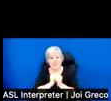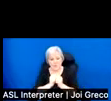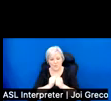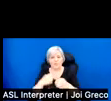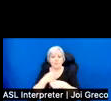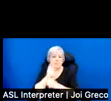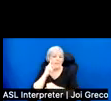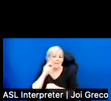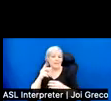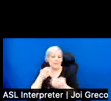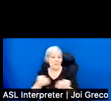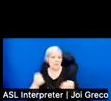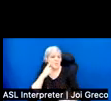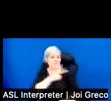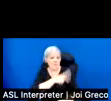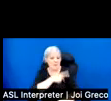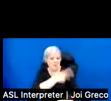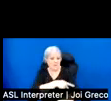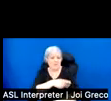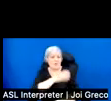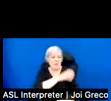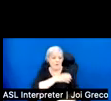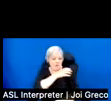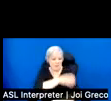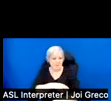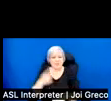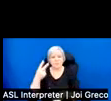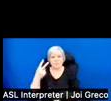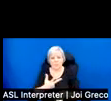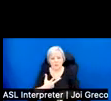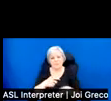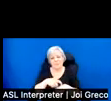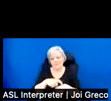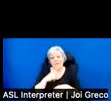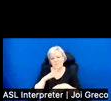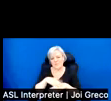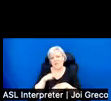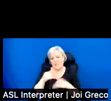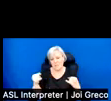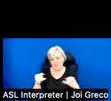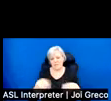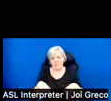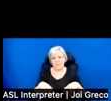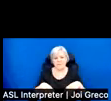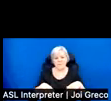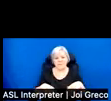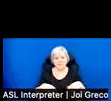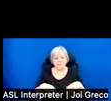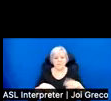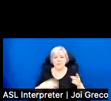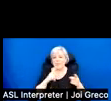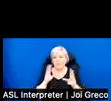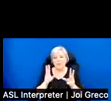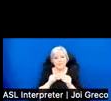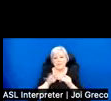weeks 1 to 9 of the term. So 2/3 of that time together was online. It's important to note that group meetings were not recorded and